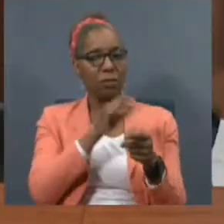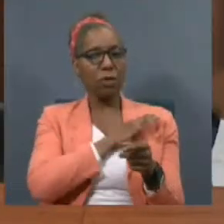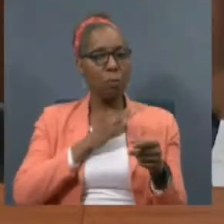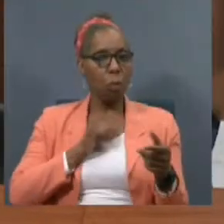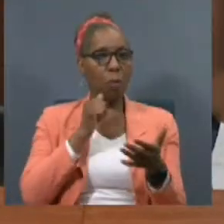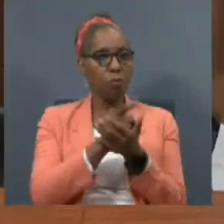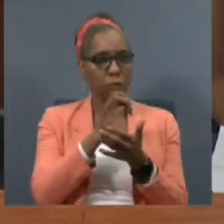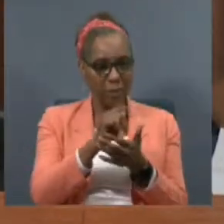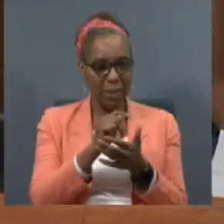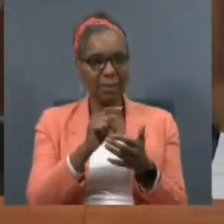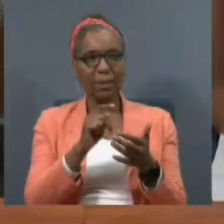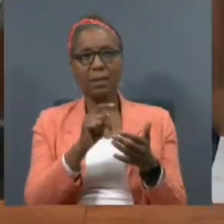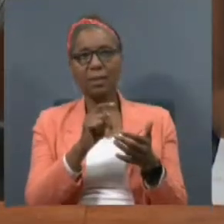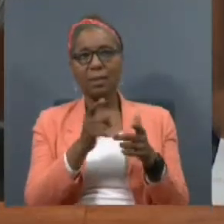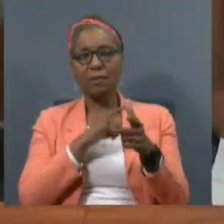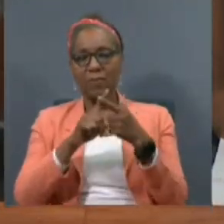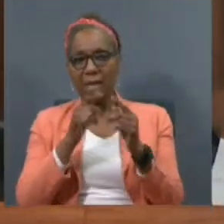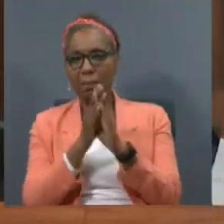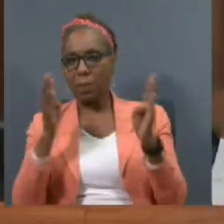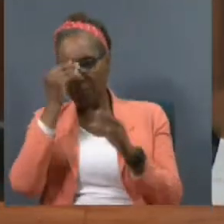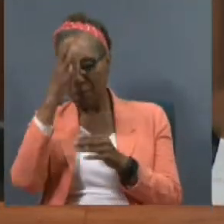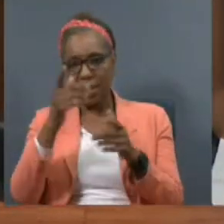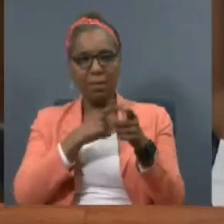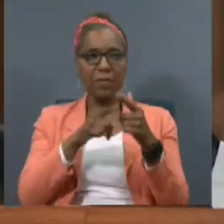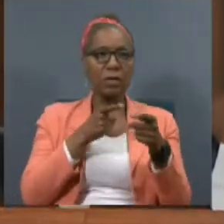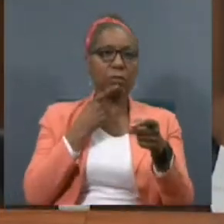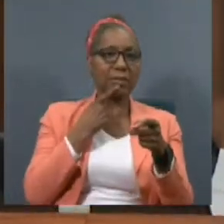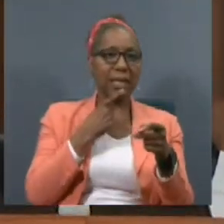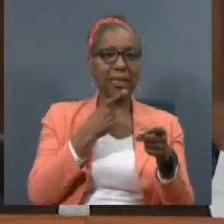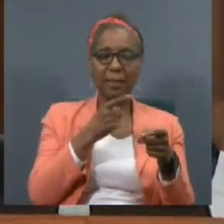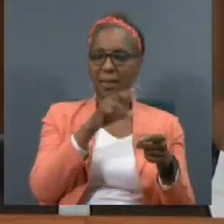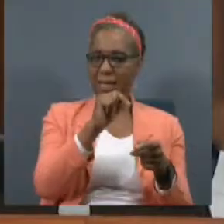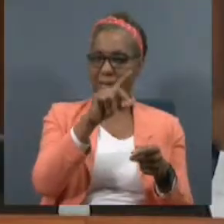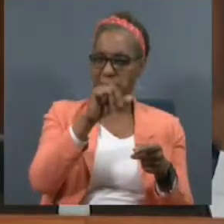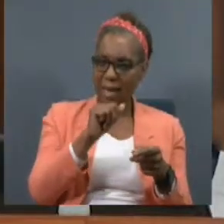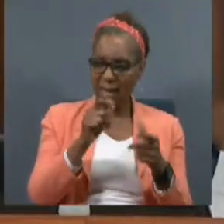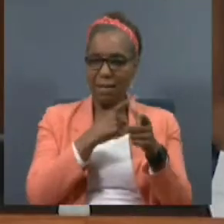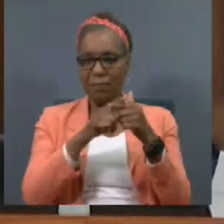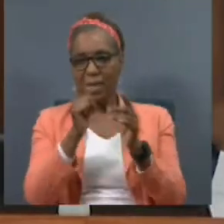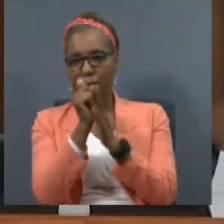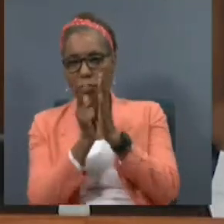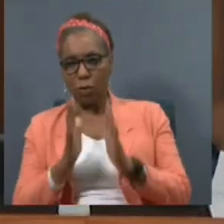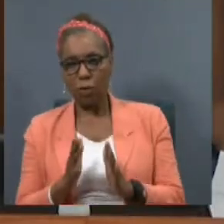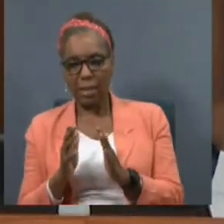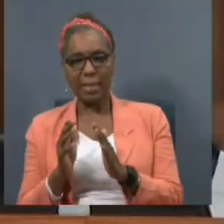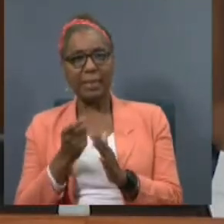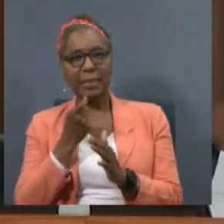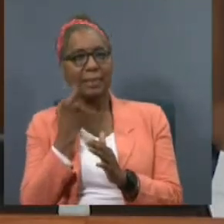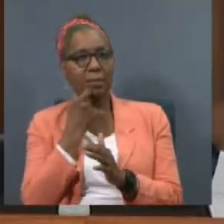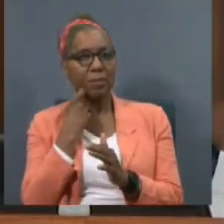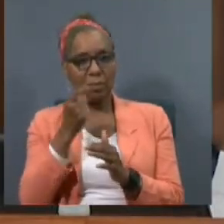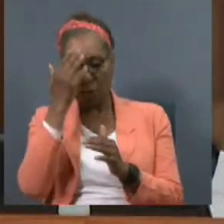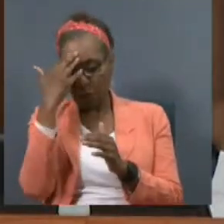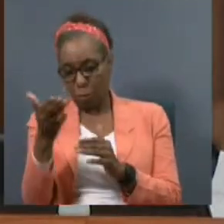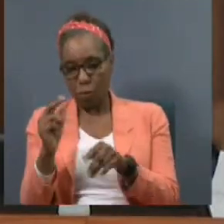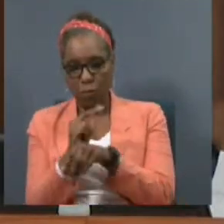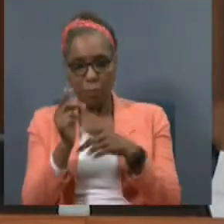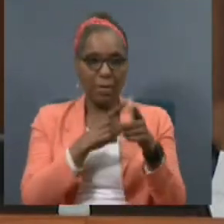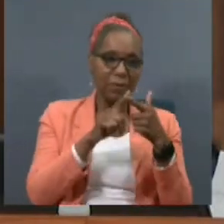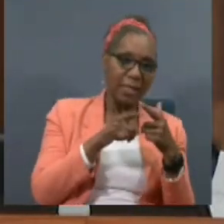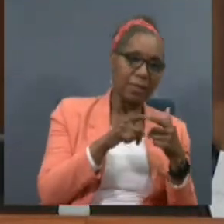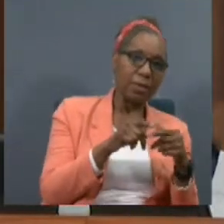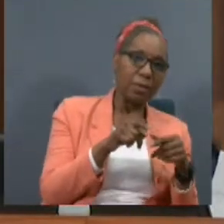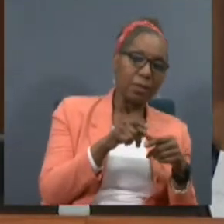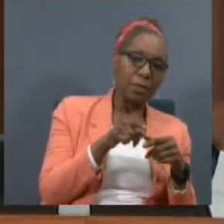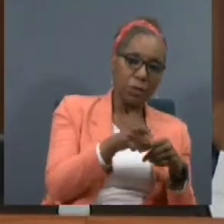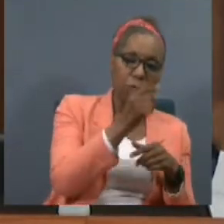Being approved by the board, then it's public information. But then you tell me it's an NDA, and then the attorney told us a little bit ago we didn't know what the use is going to be. But then you told me there is a use, but you